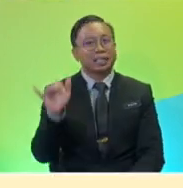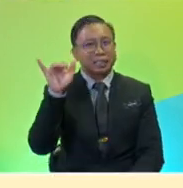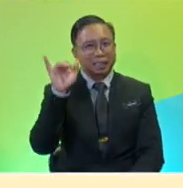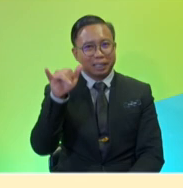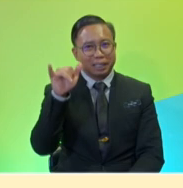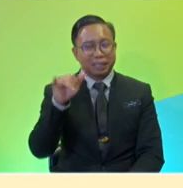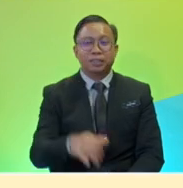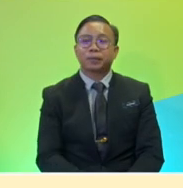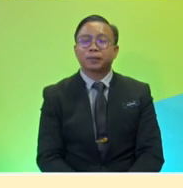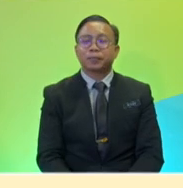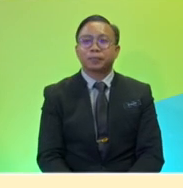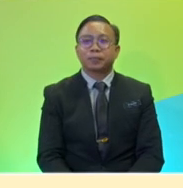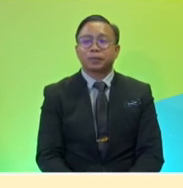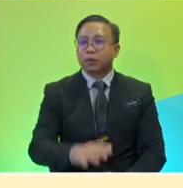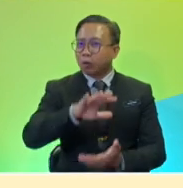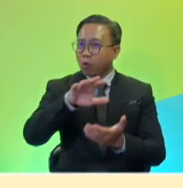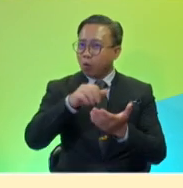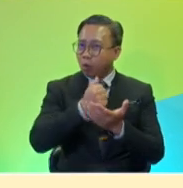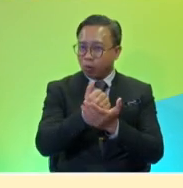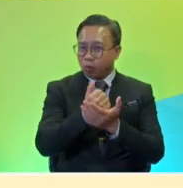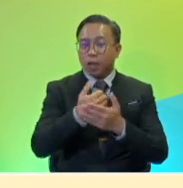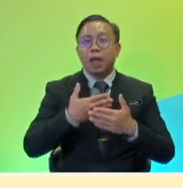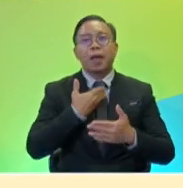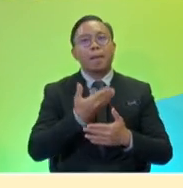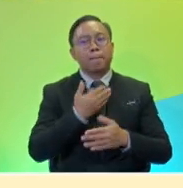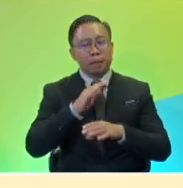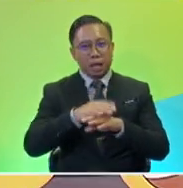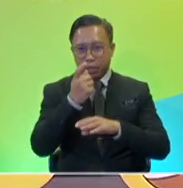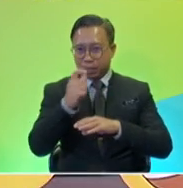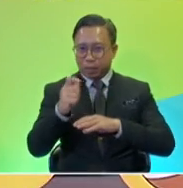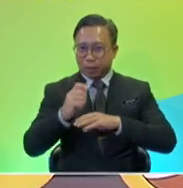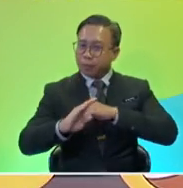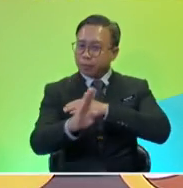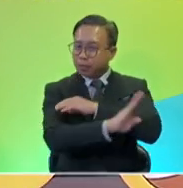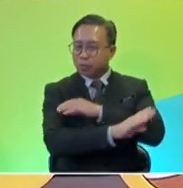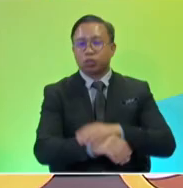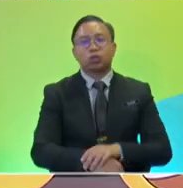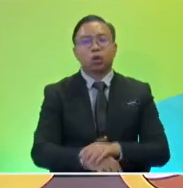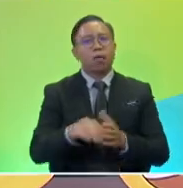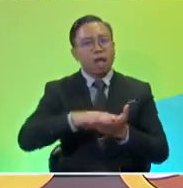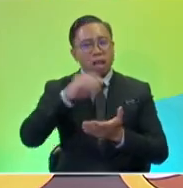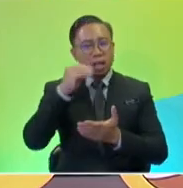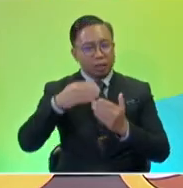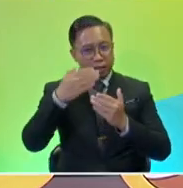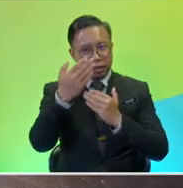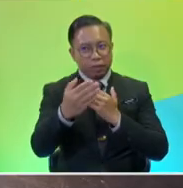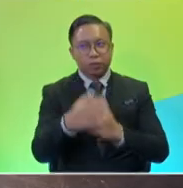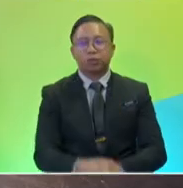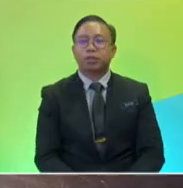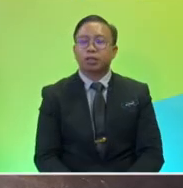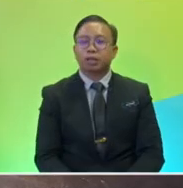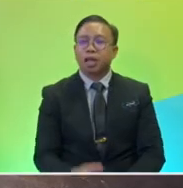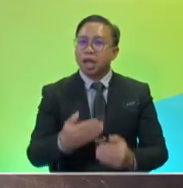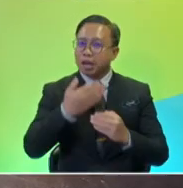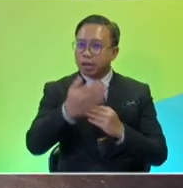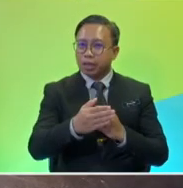Yes, those look at all these happy faces because we're having fun at the beach. All right, teacher. So, what are we going to be learning next? Okay, Chris. Next